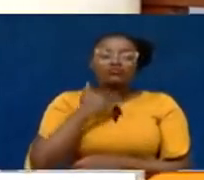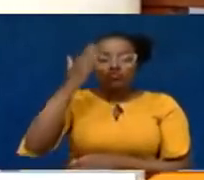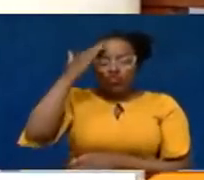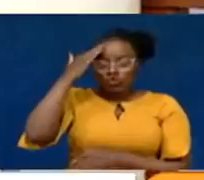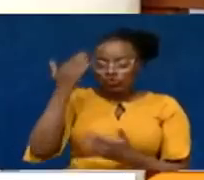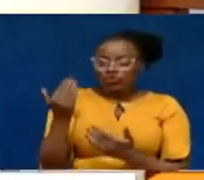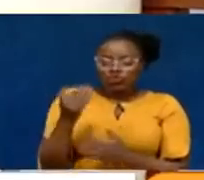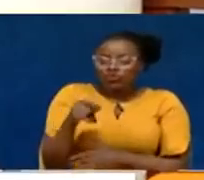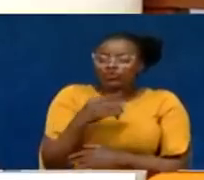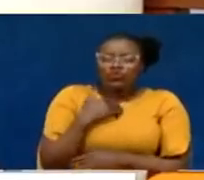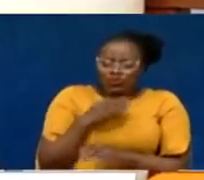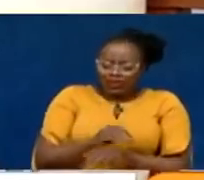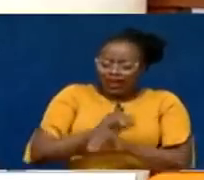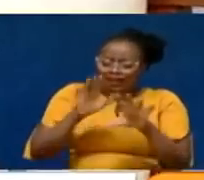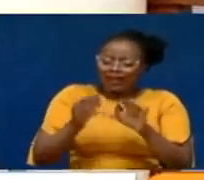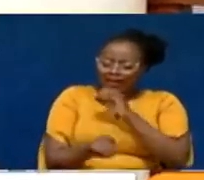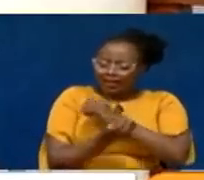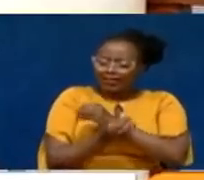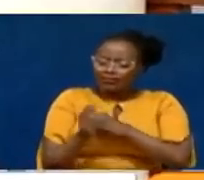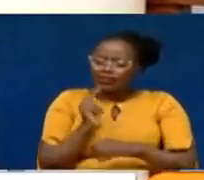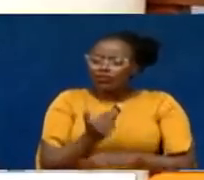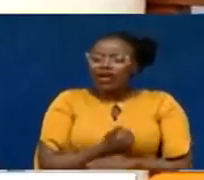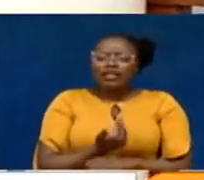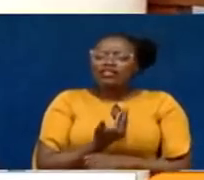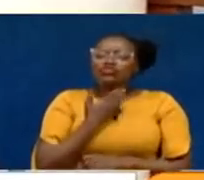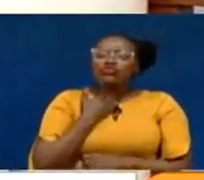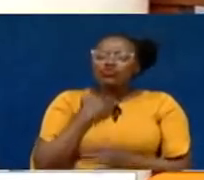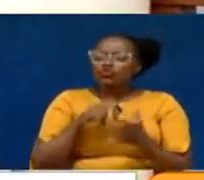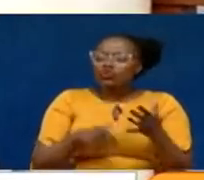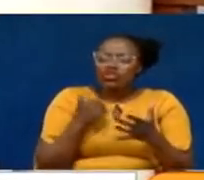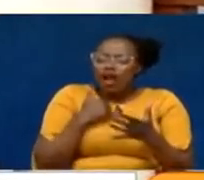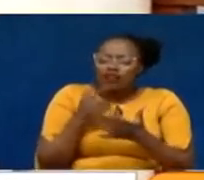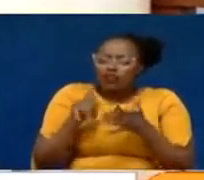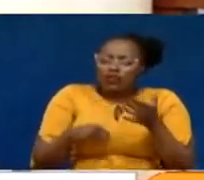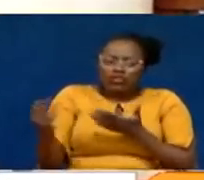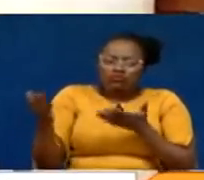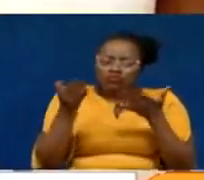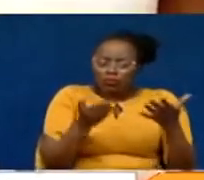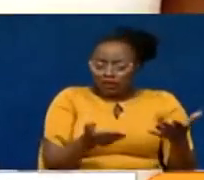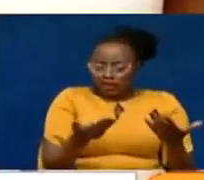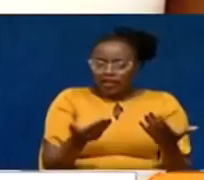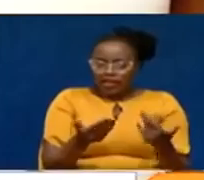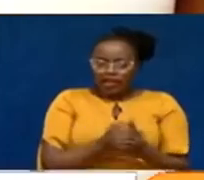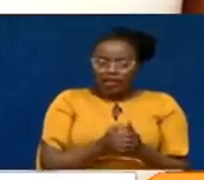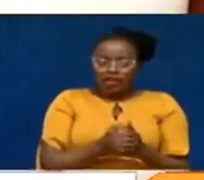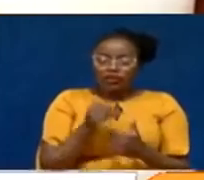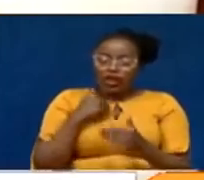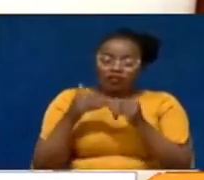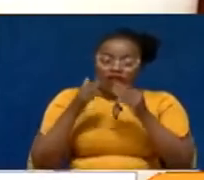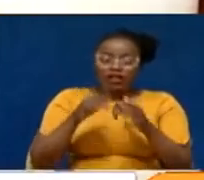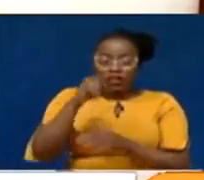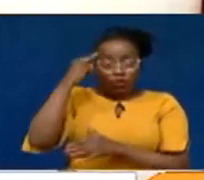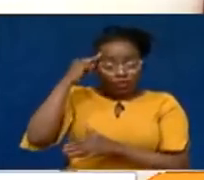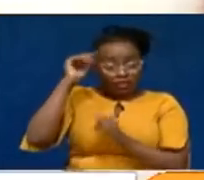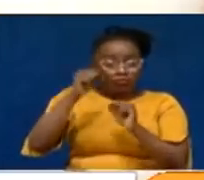make a determination. Tell us, what do you think you're going to do for us? Because we have been in government, we know we have a leader. What do you